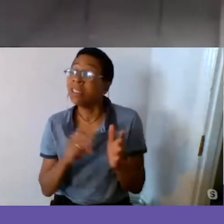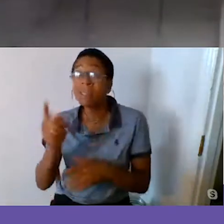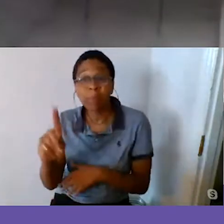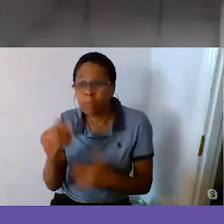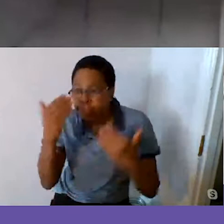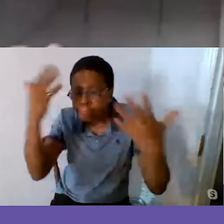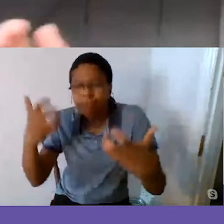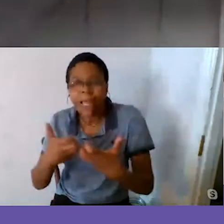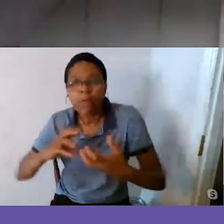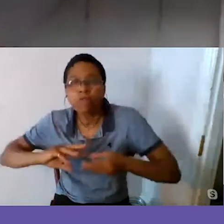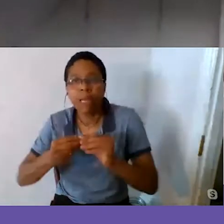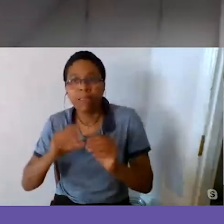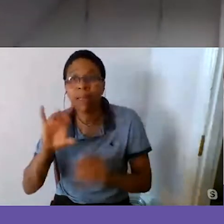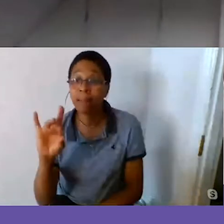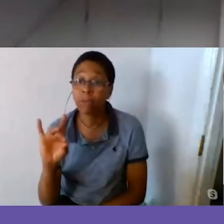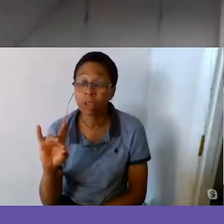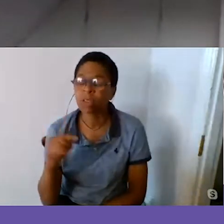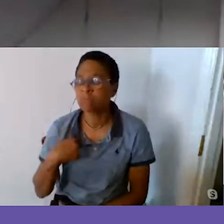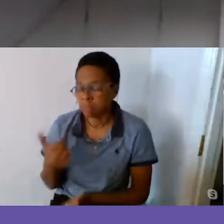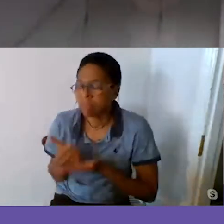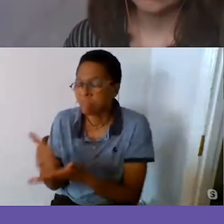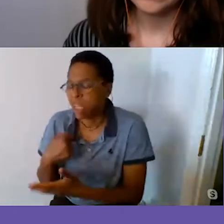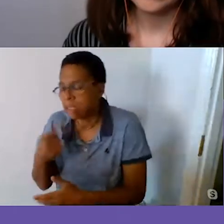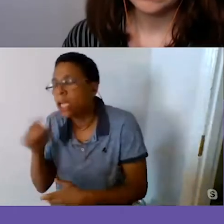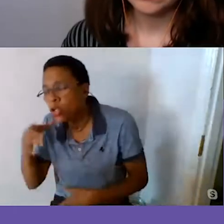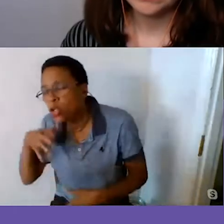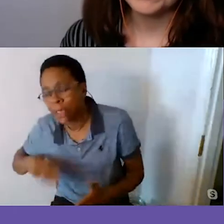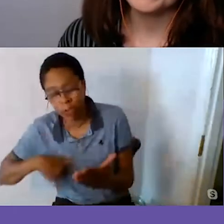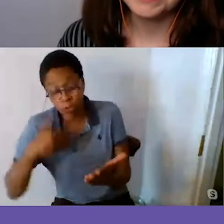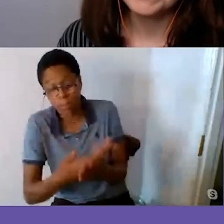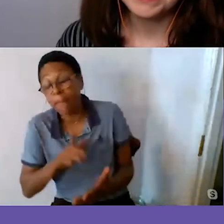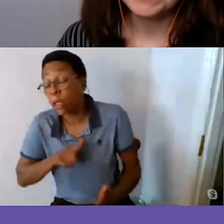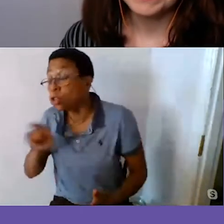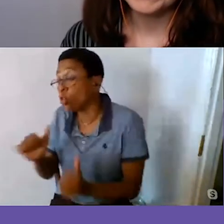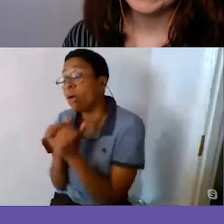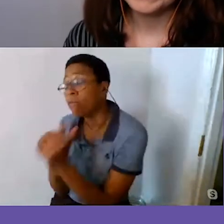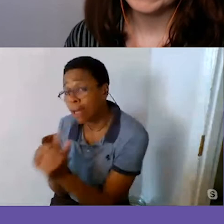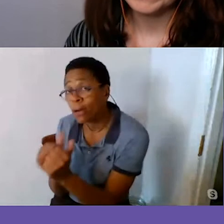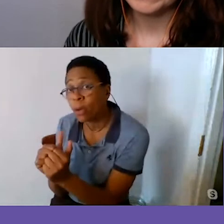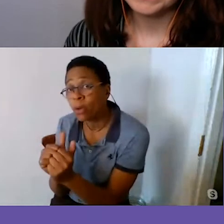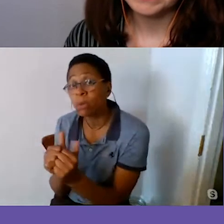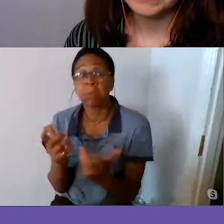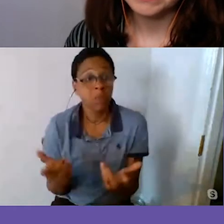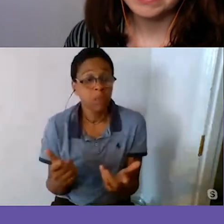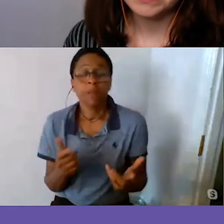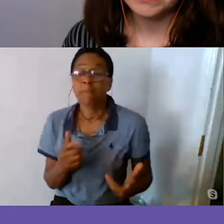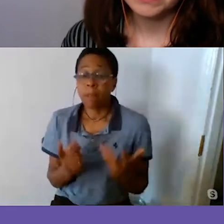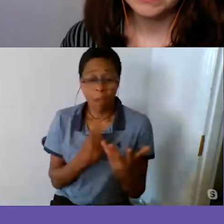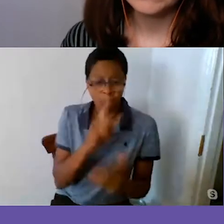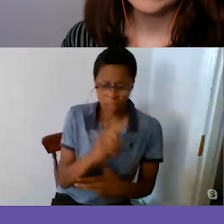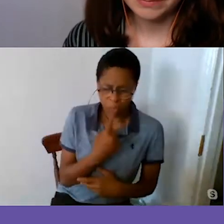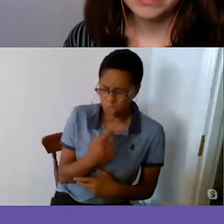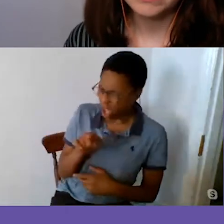their career to be like, look, you need to demand money because you're valuable. And other people may be saying you're not worth